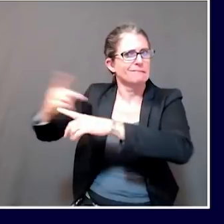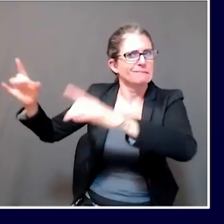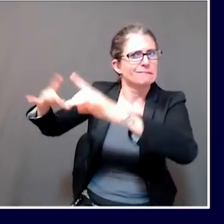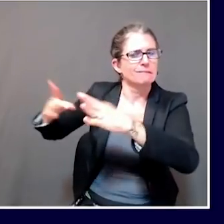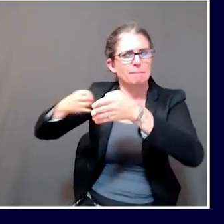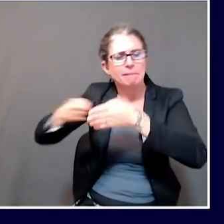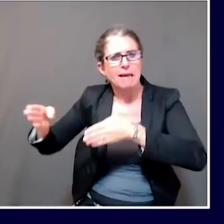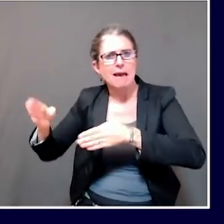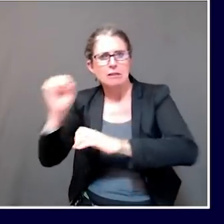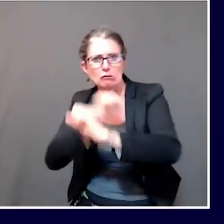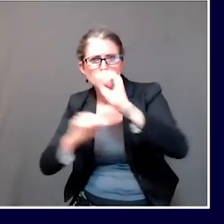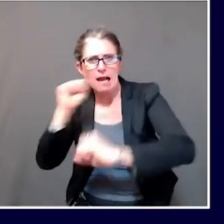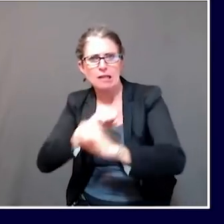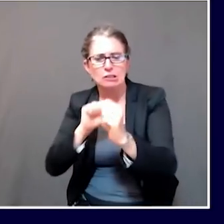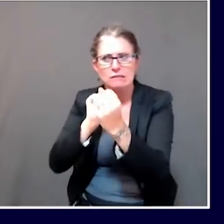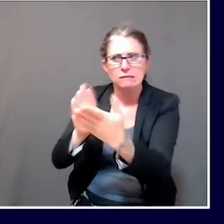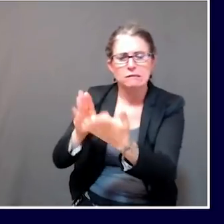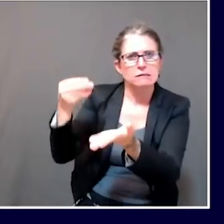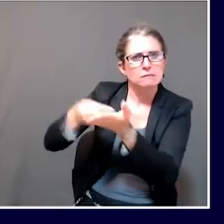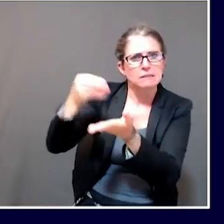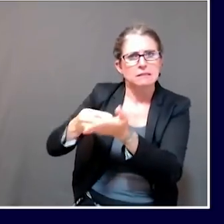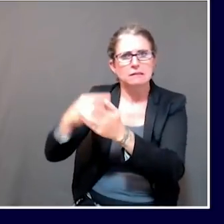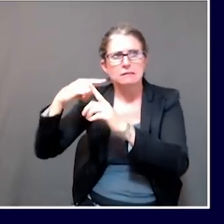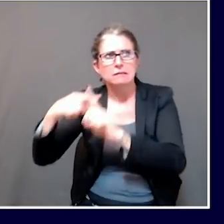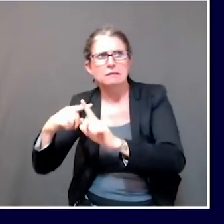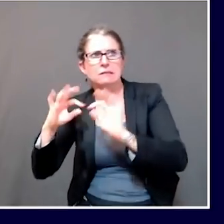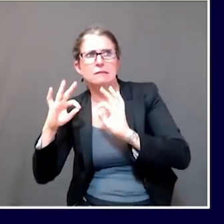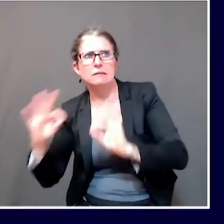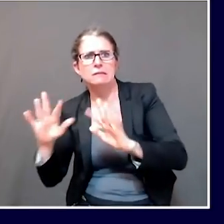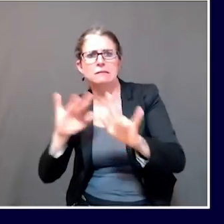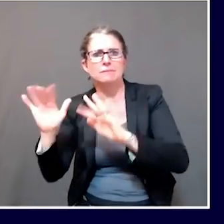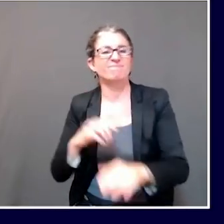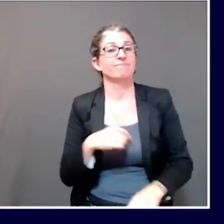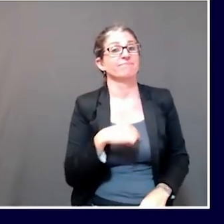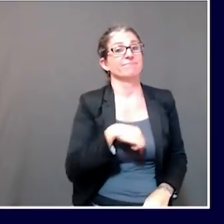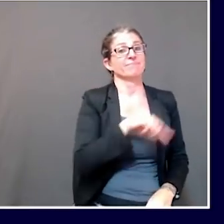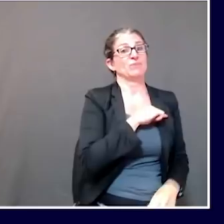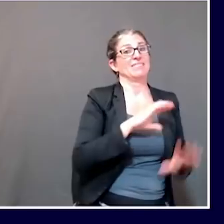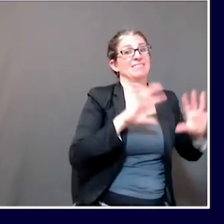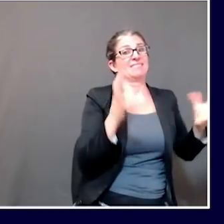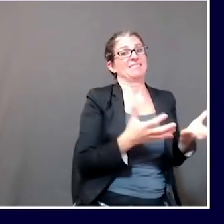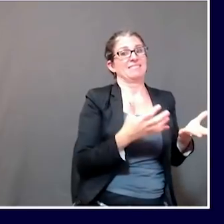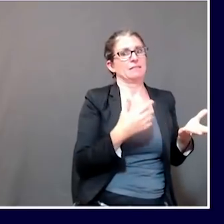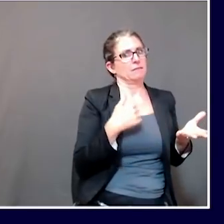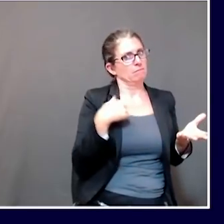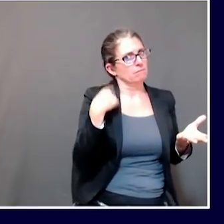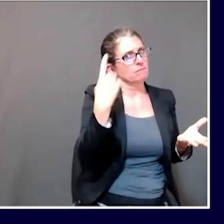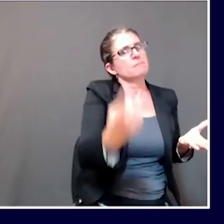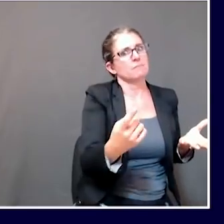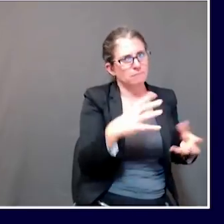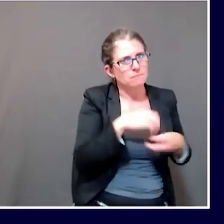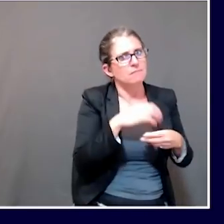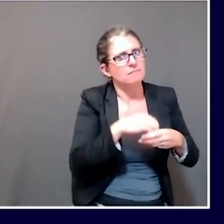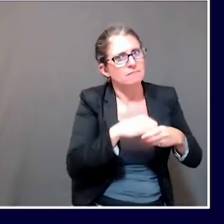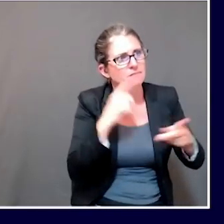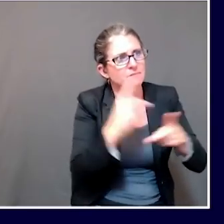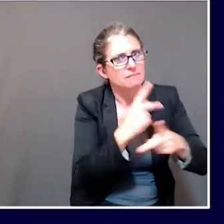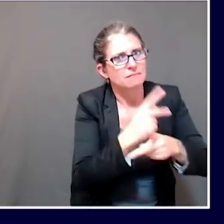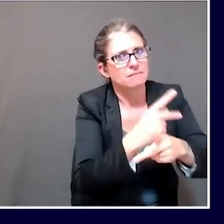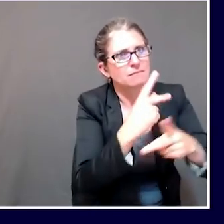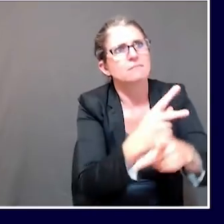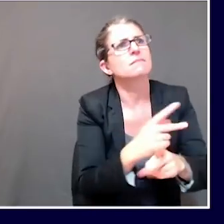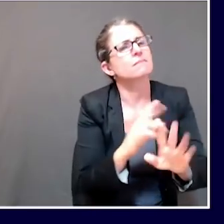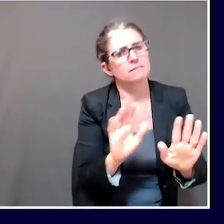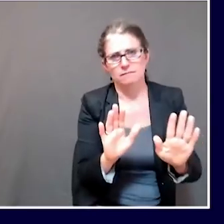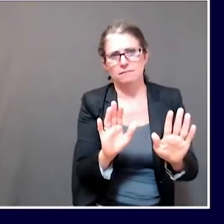Maine CDC's perspective, just in the earliest phases of evaluating that. What I will say is this underscores the need for federal assistance as